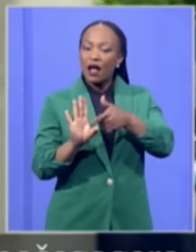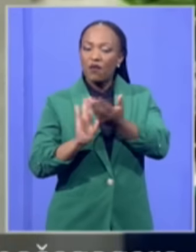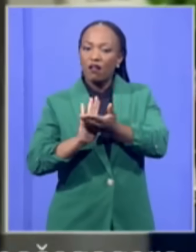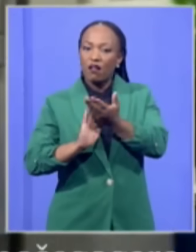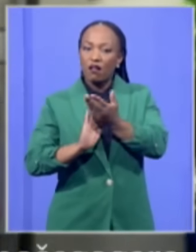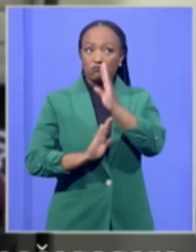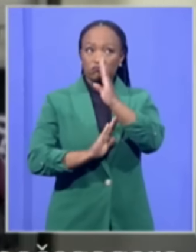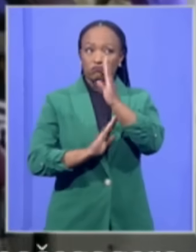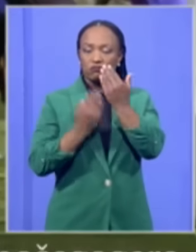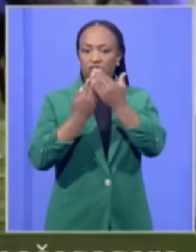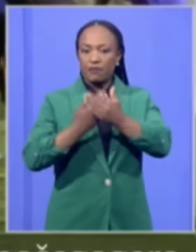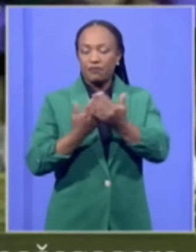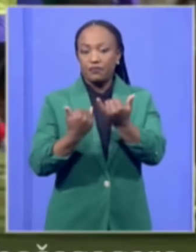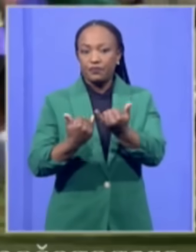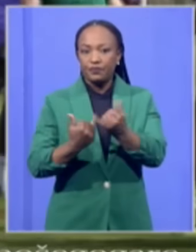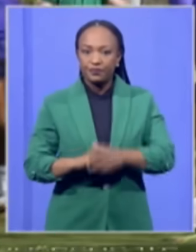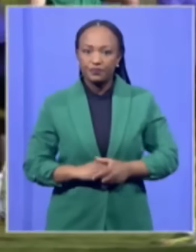gare.